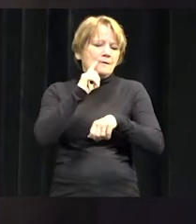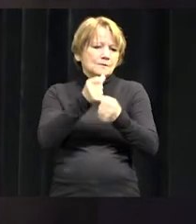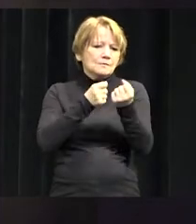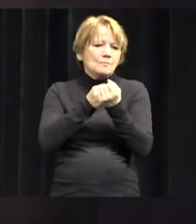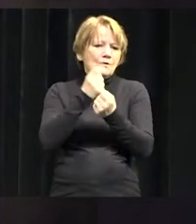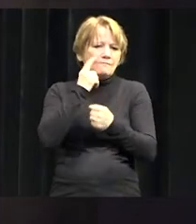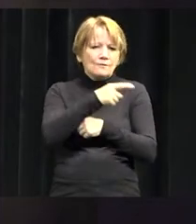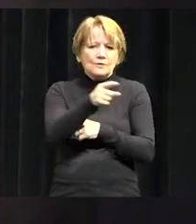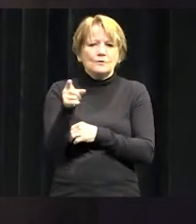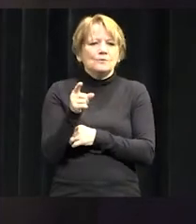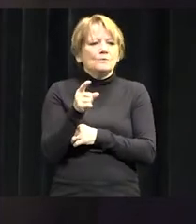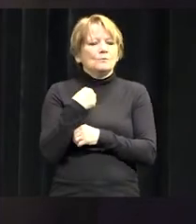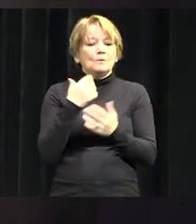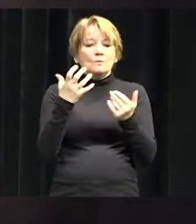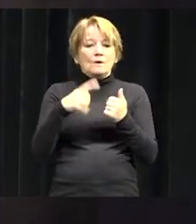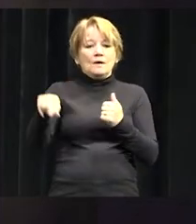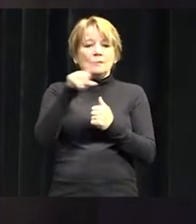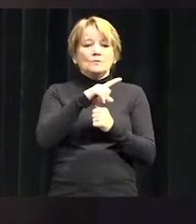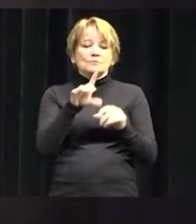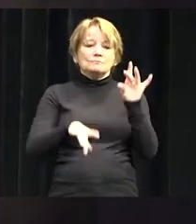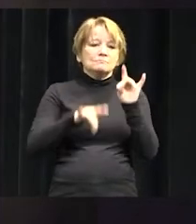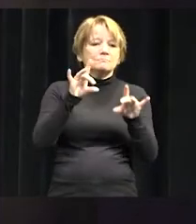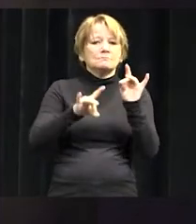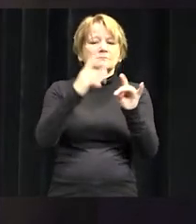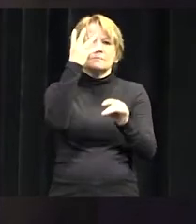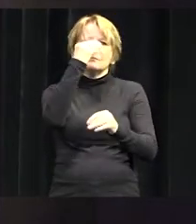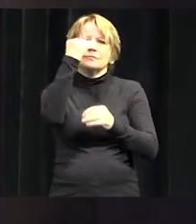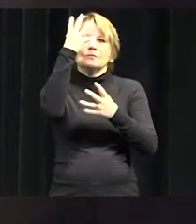future and to build a community